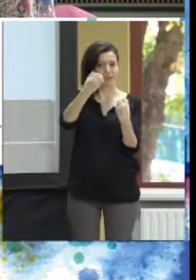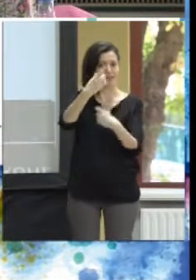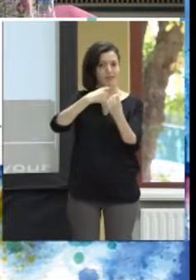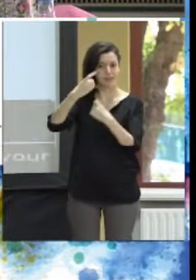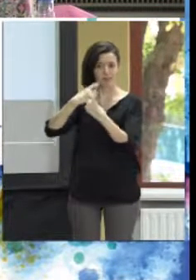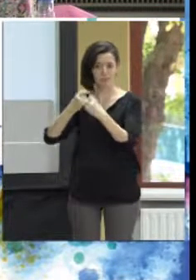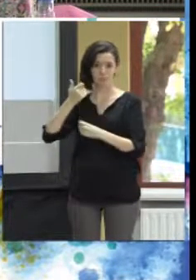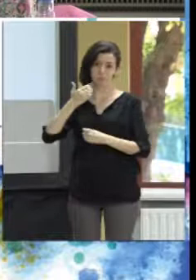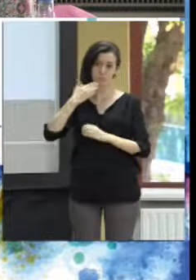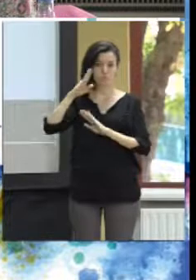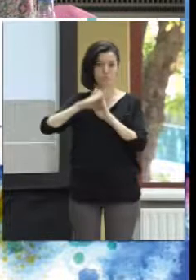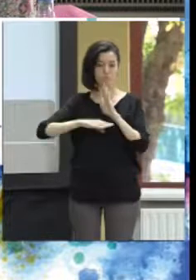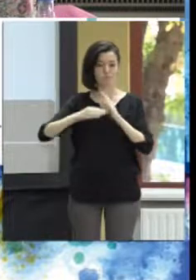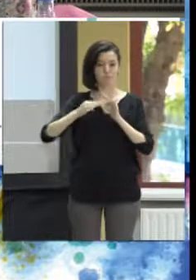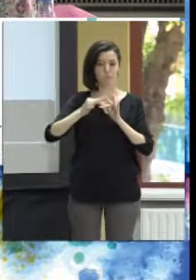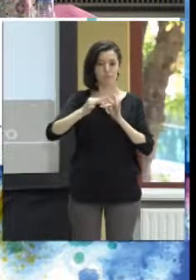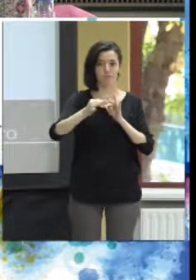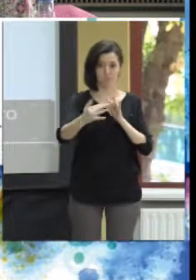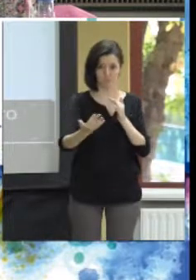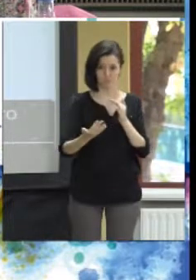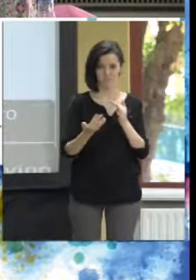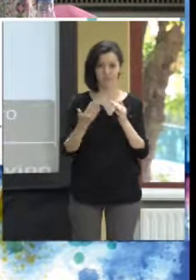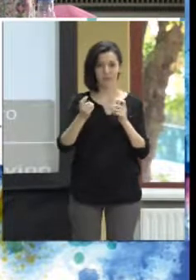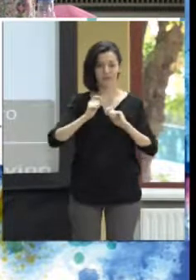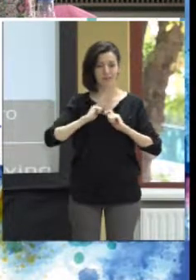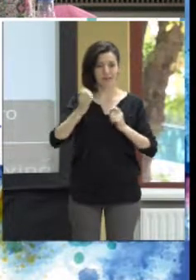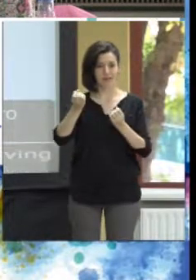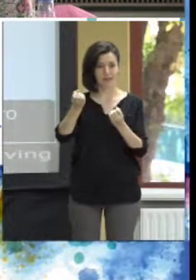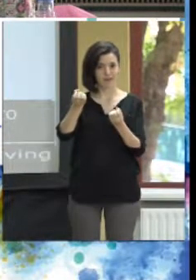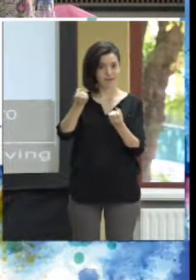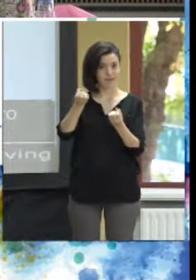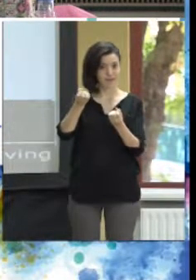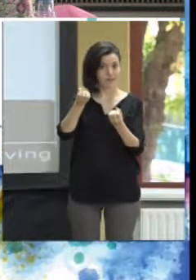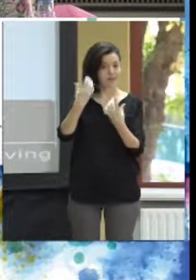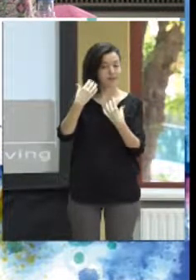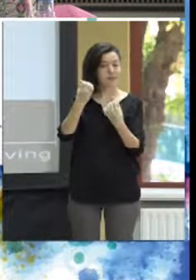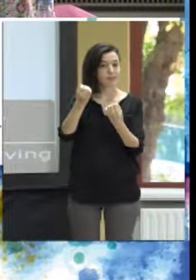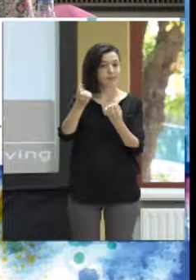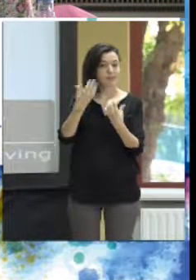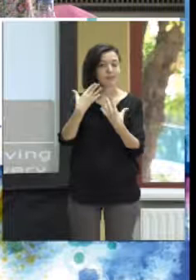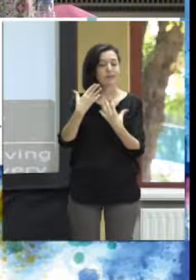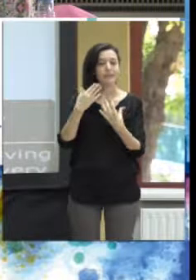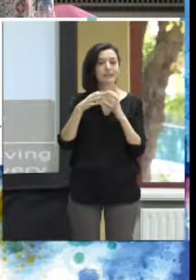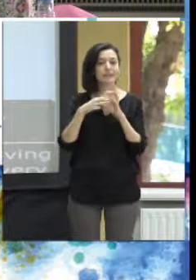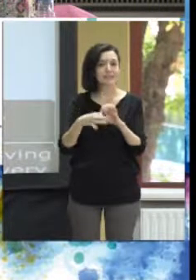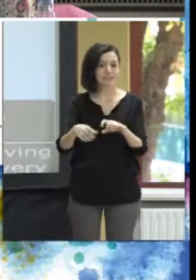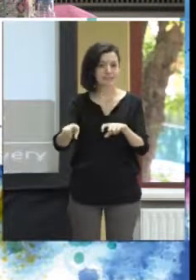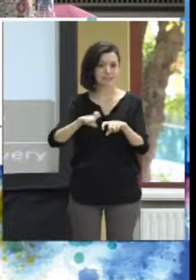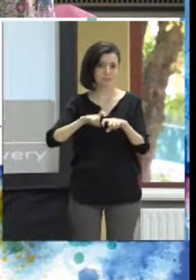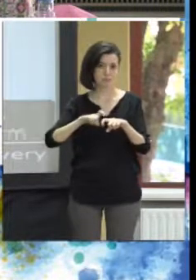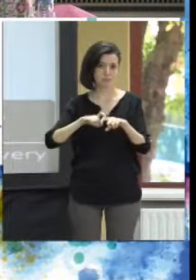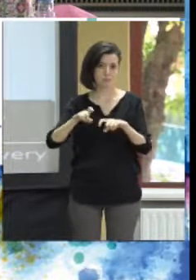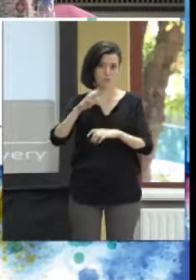ongoing programming of the plays is very interesting. And this app is going to provide information on the kind